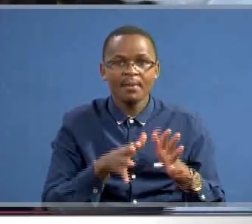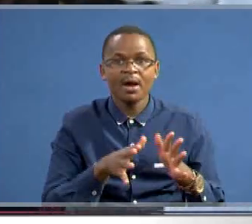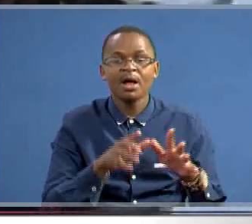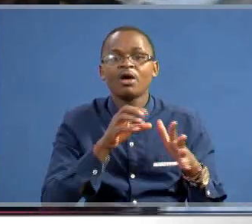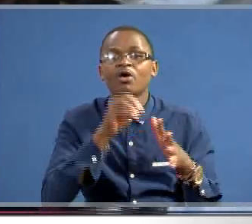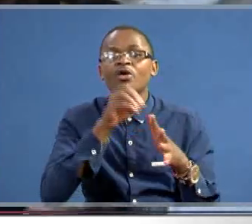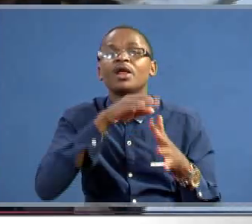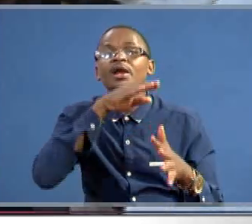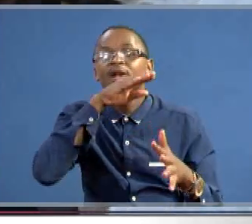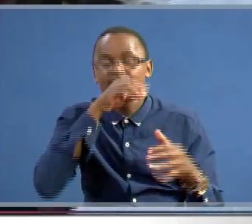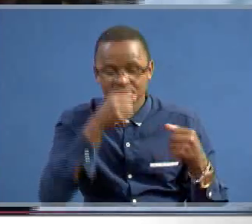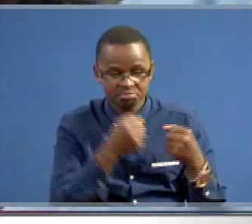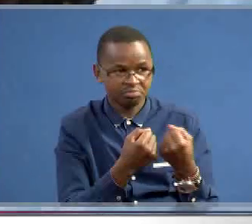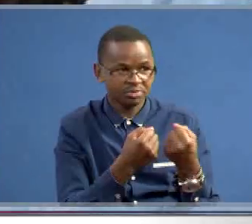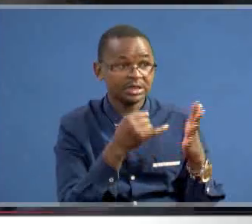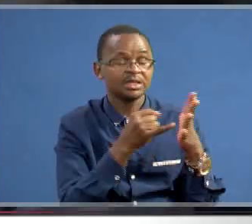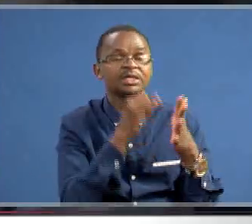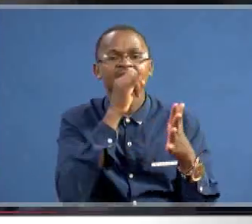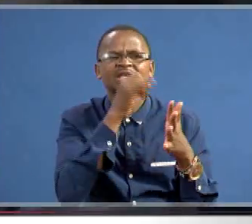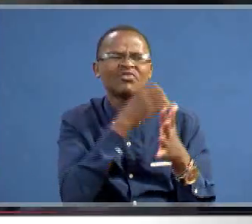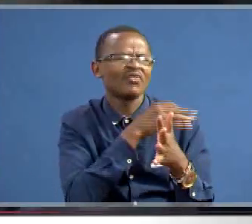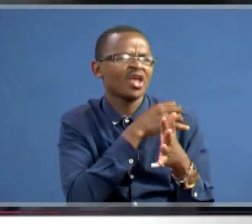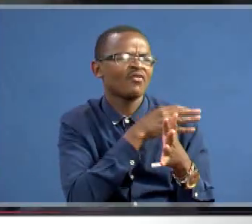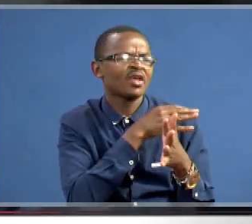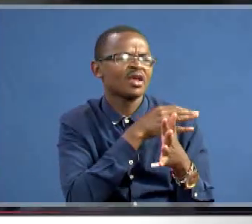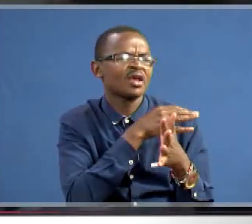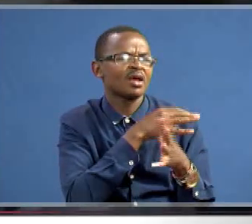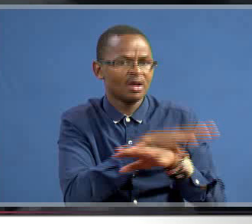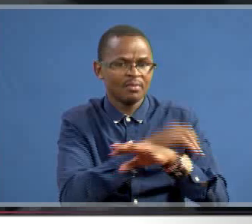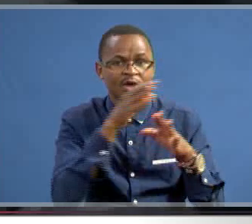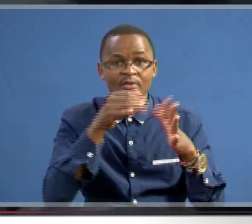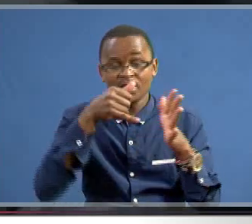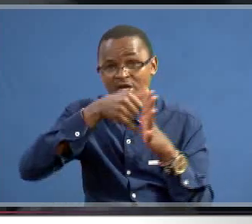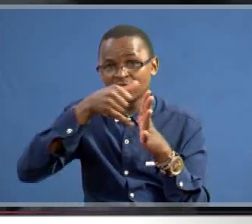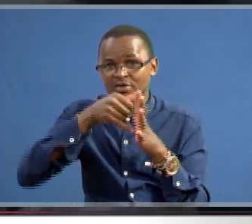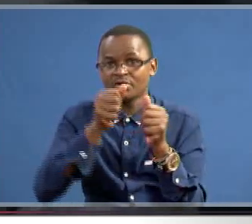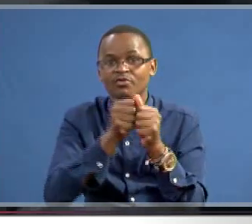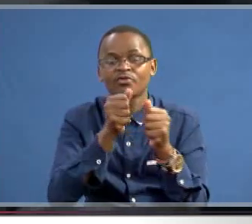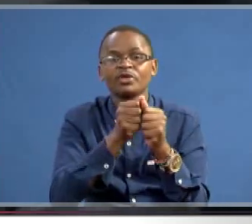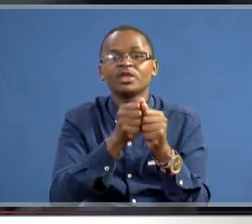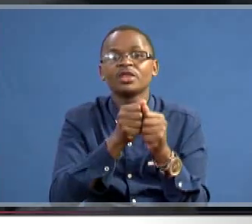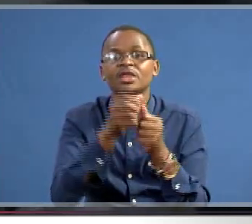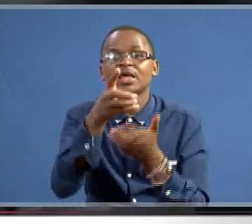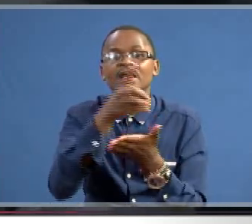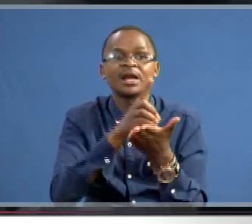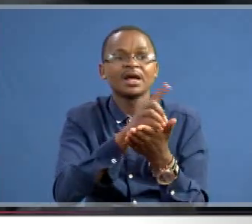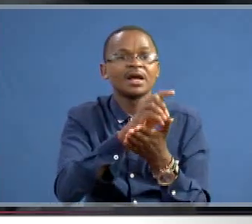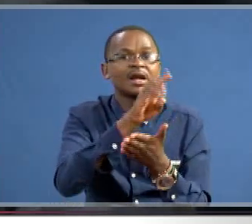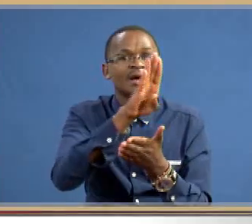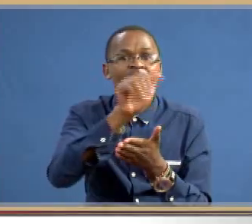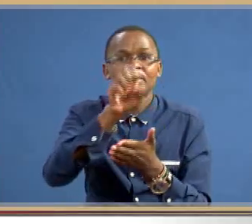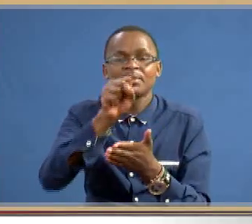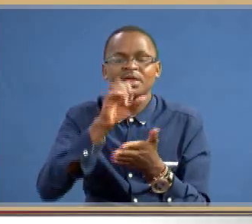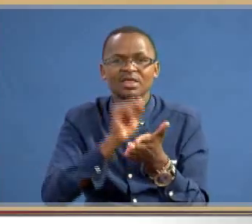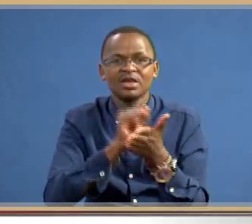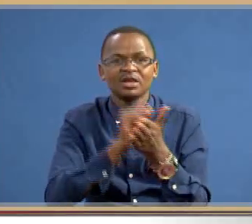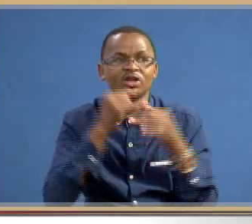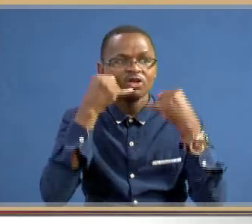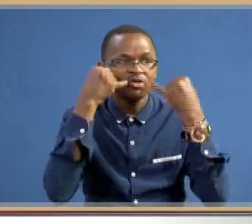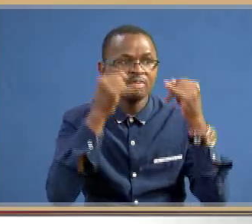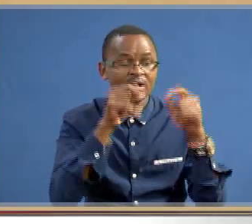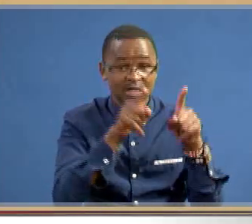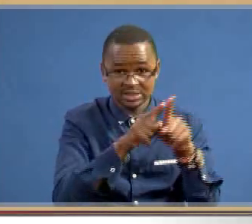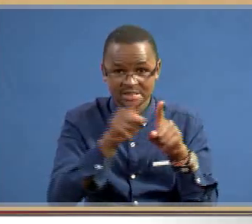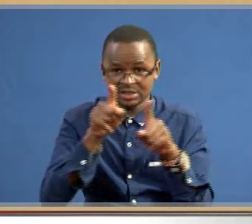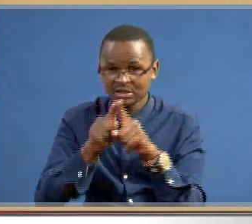incident it is however fear that hackers must interfere with the database that will contain information on all Kenyans as